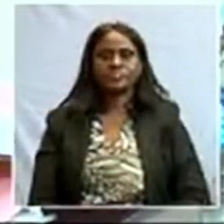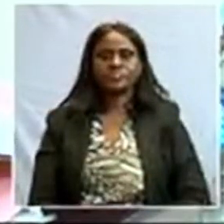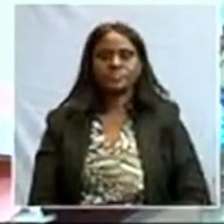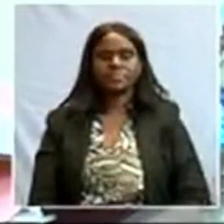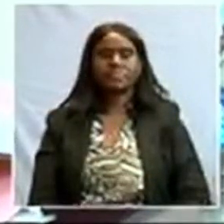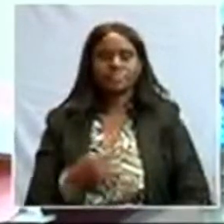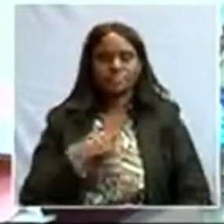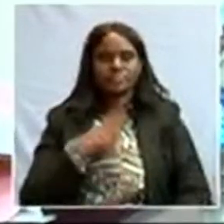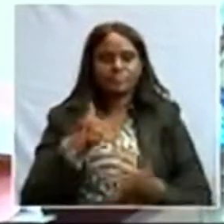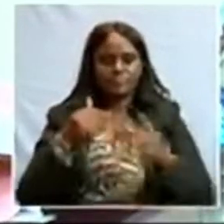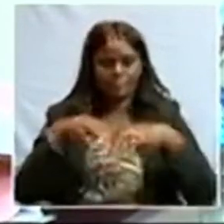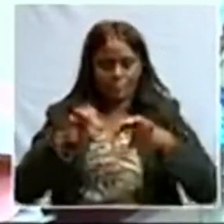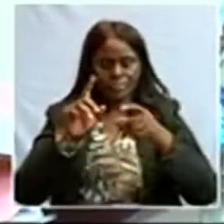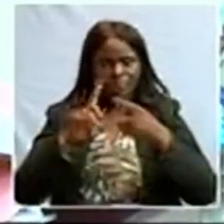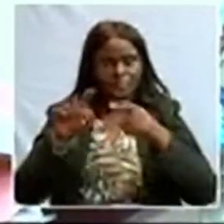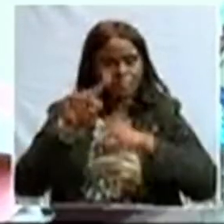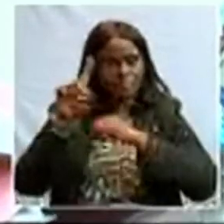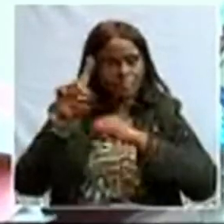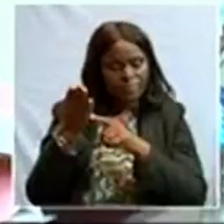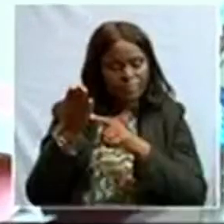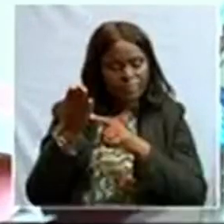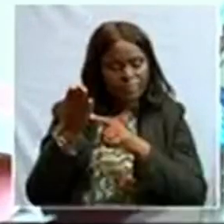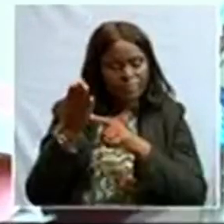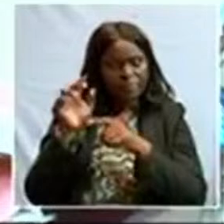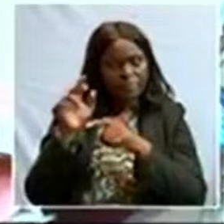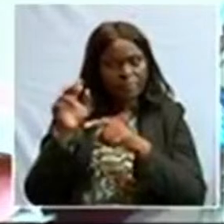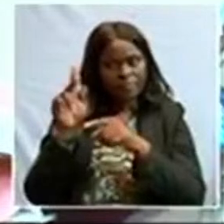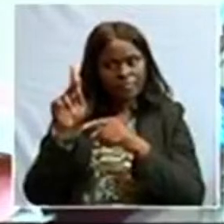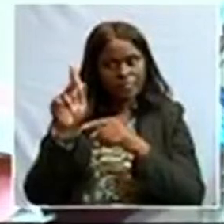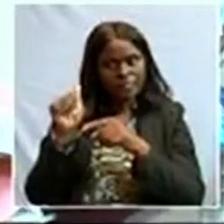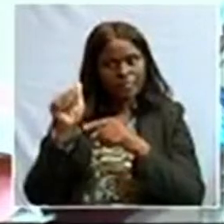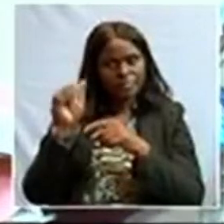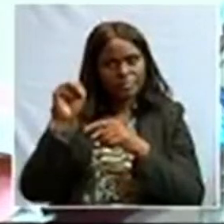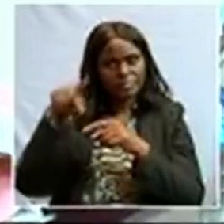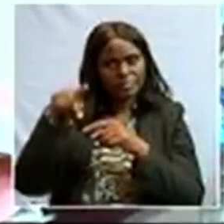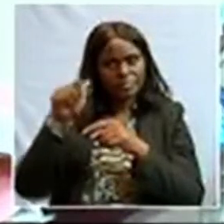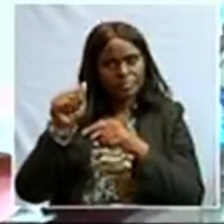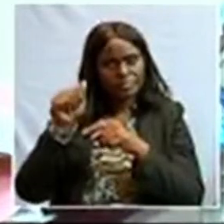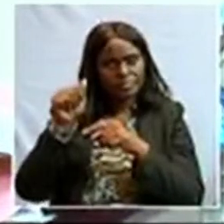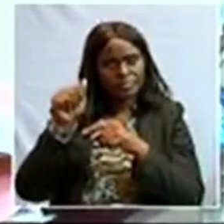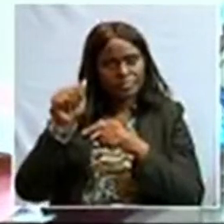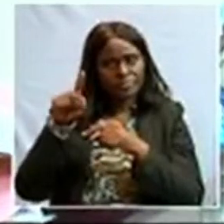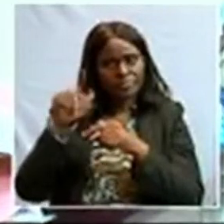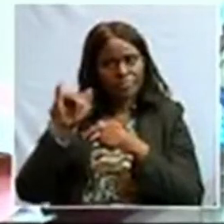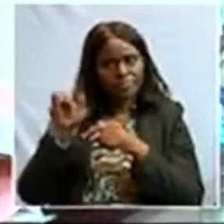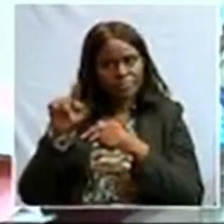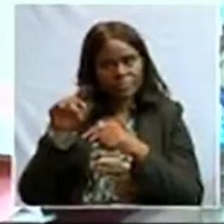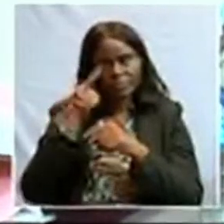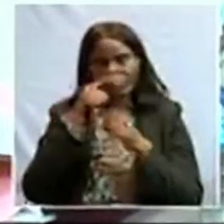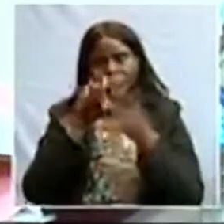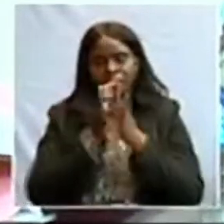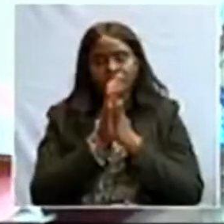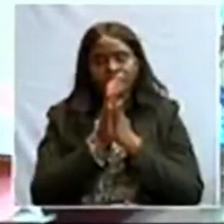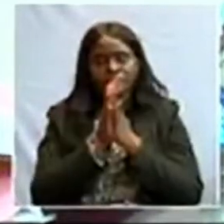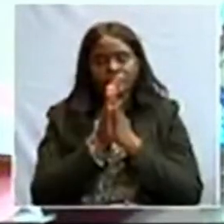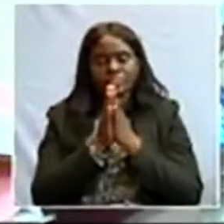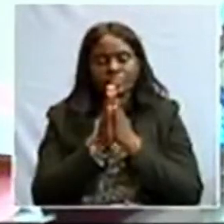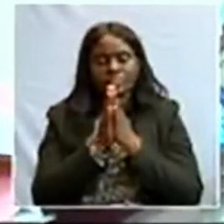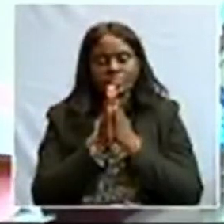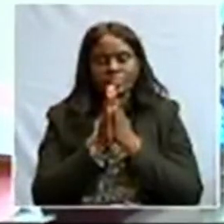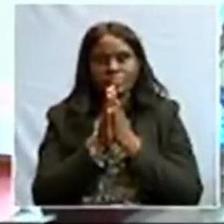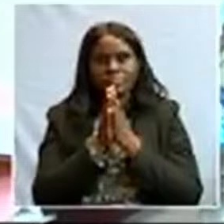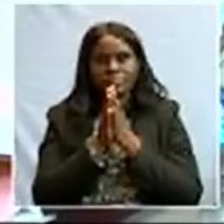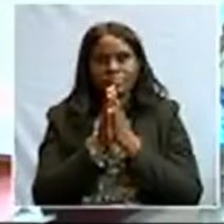I will now proceed to the questions from Honorable Kampampi, who asked, the question